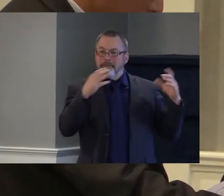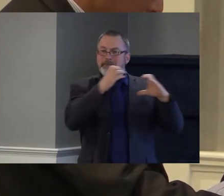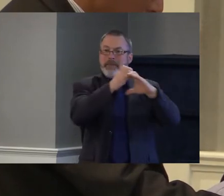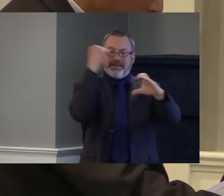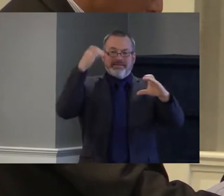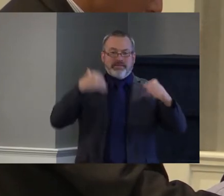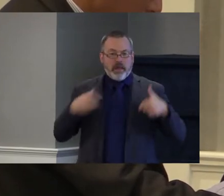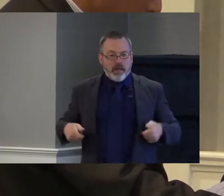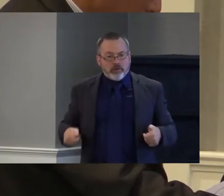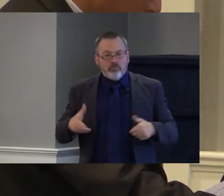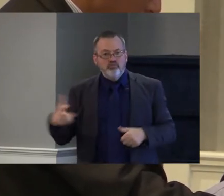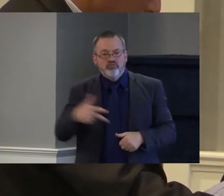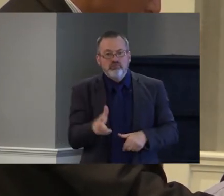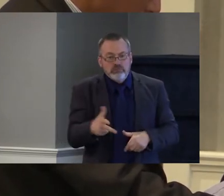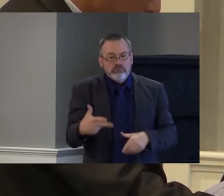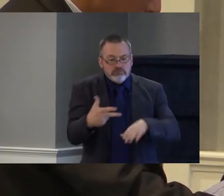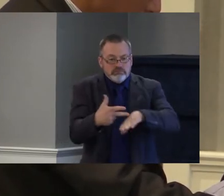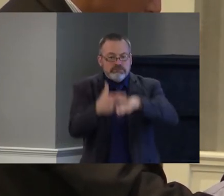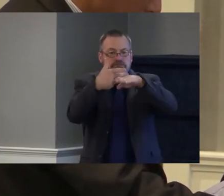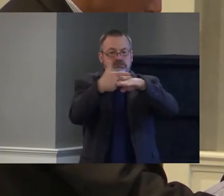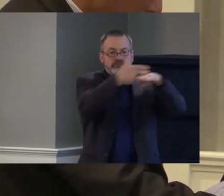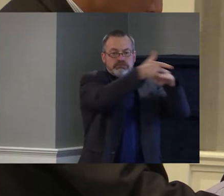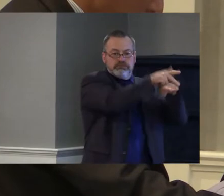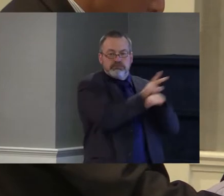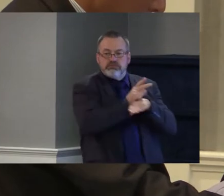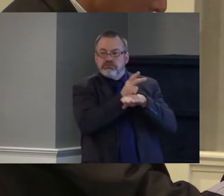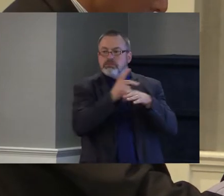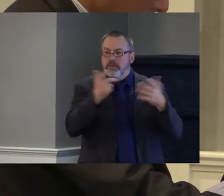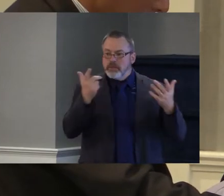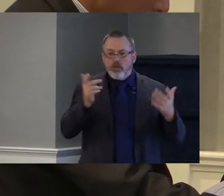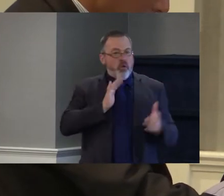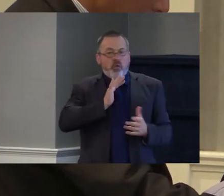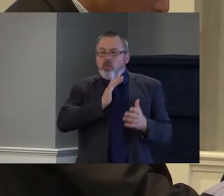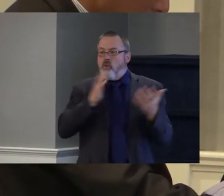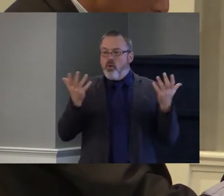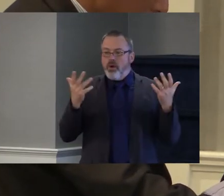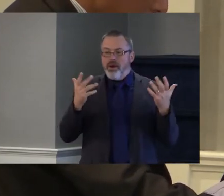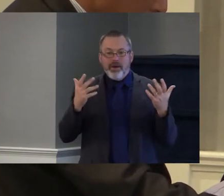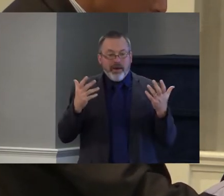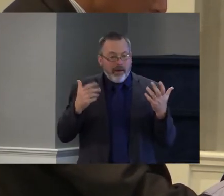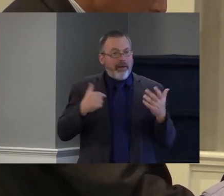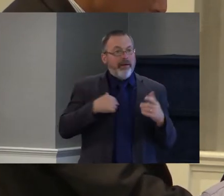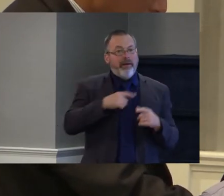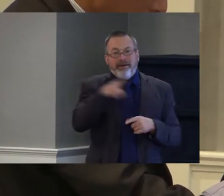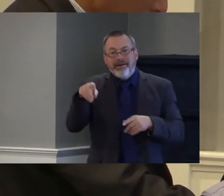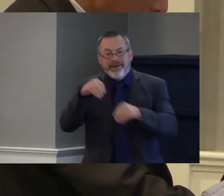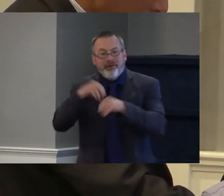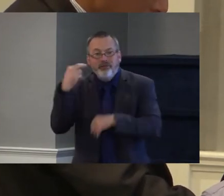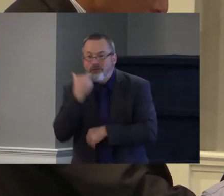entrance and bathroom. I can access every government building I've been to,